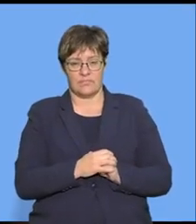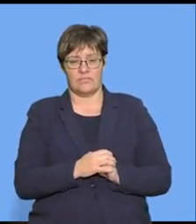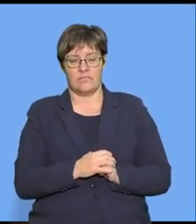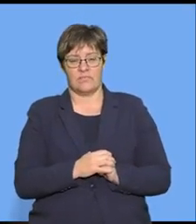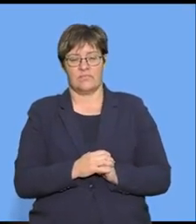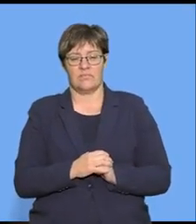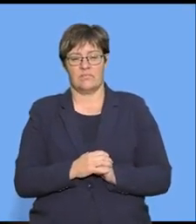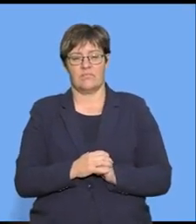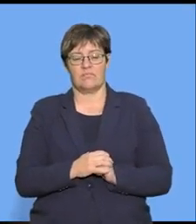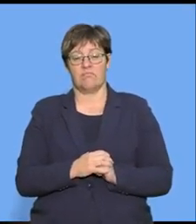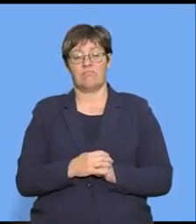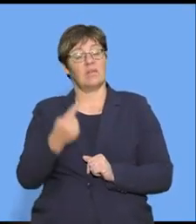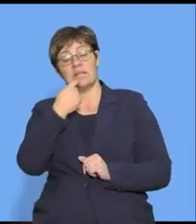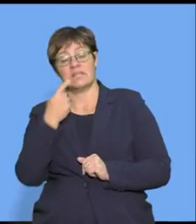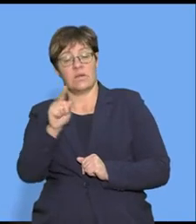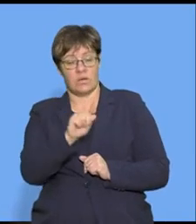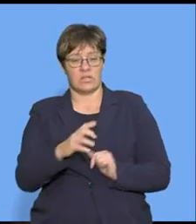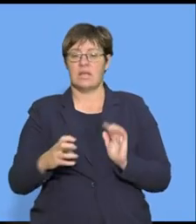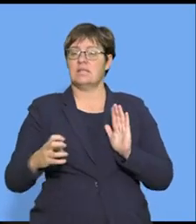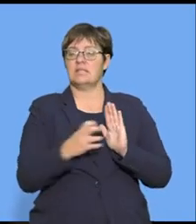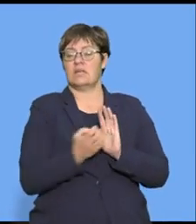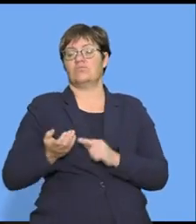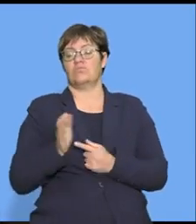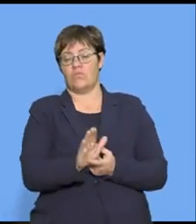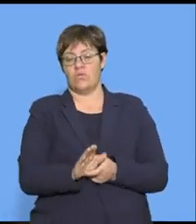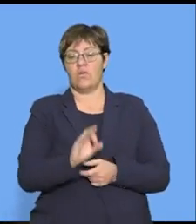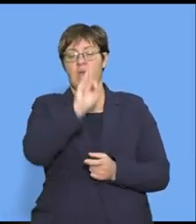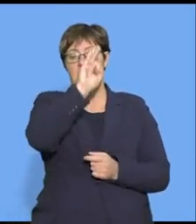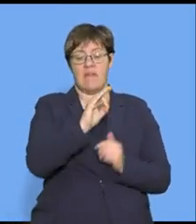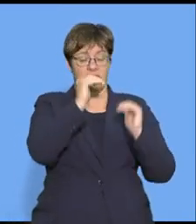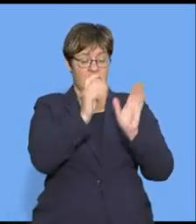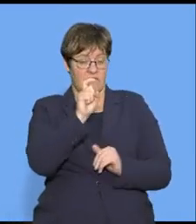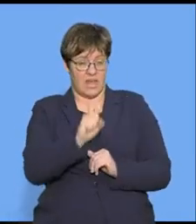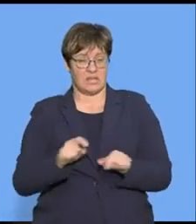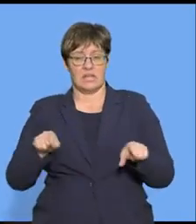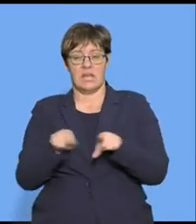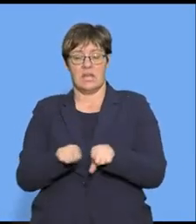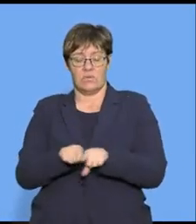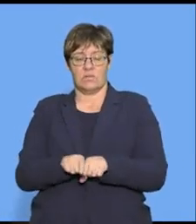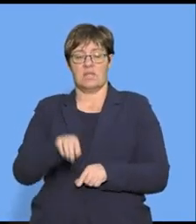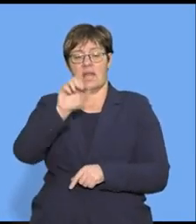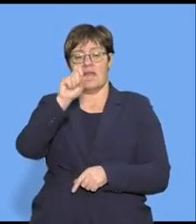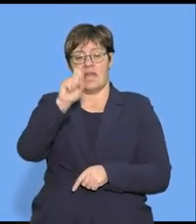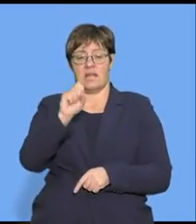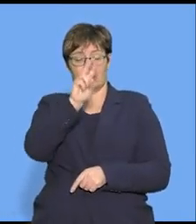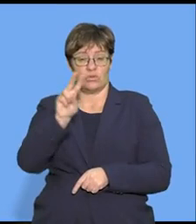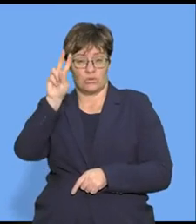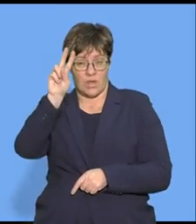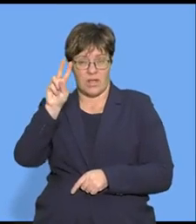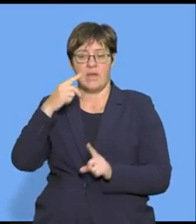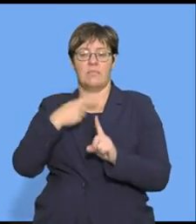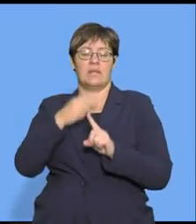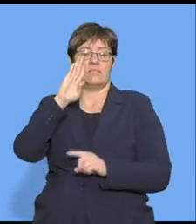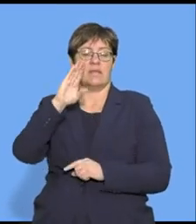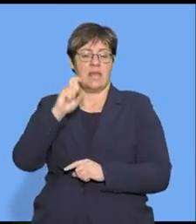So they're saying here the sketch shows f of x equal to ax squared plus bx